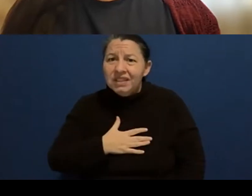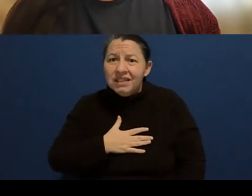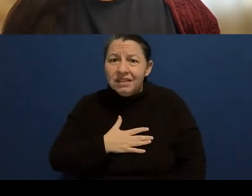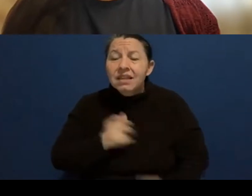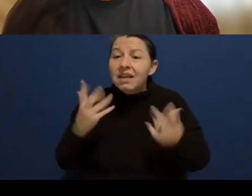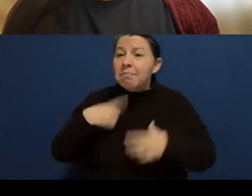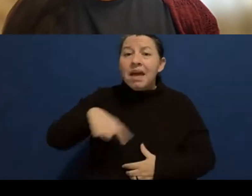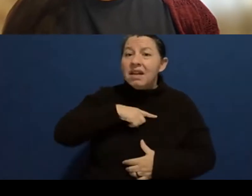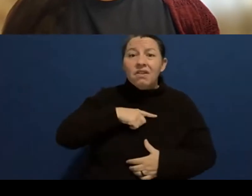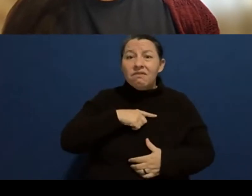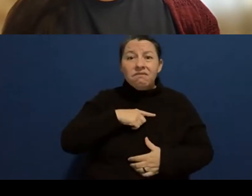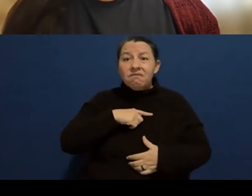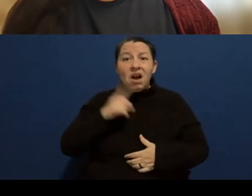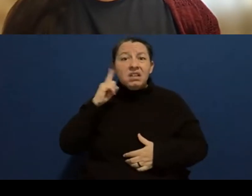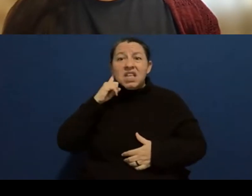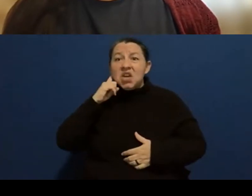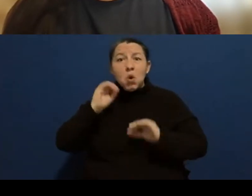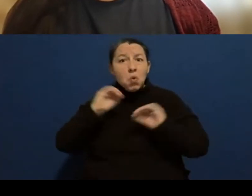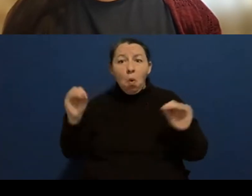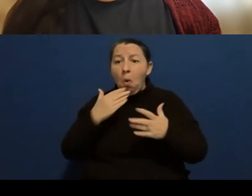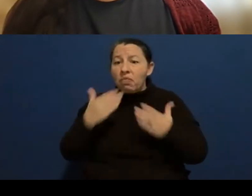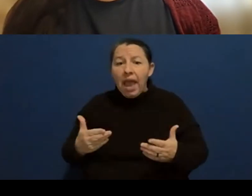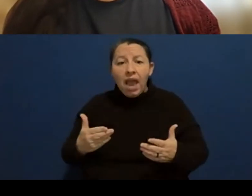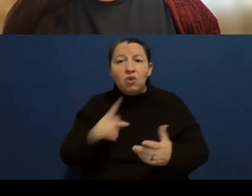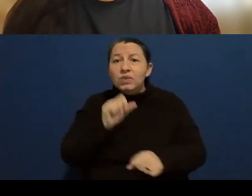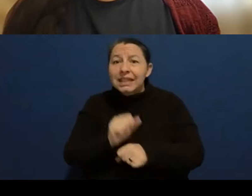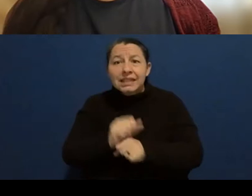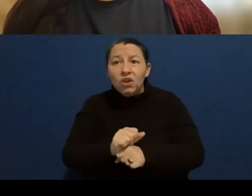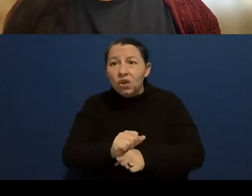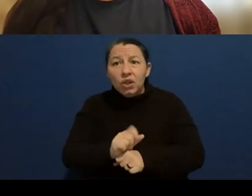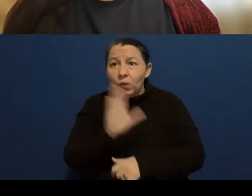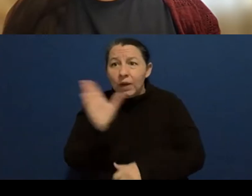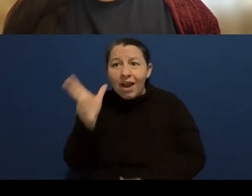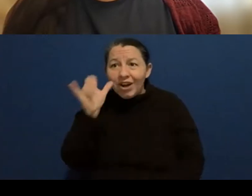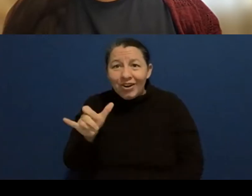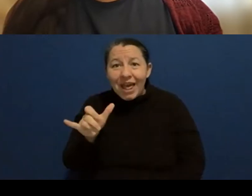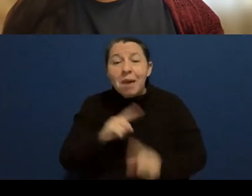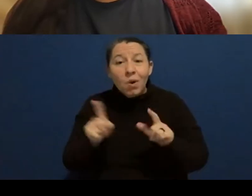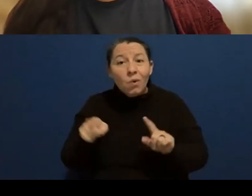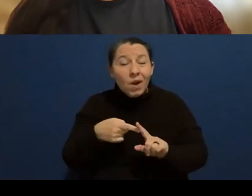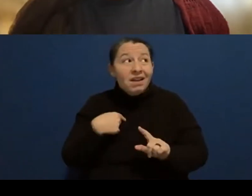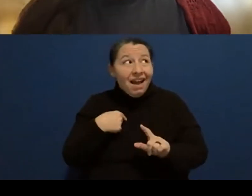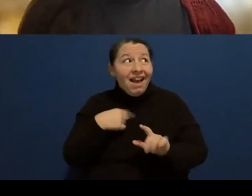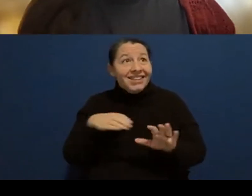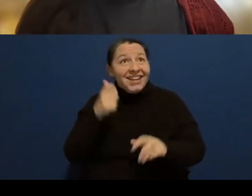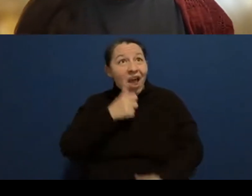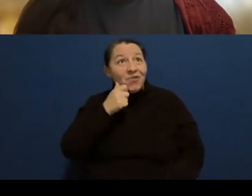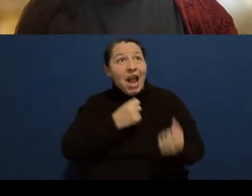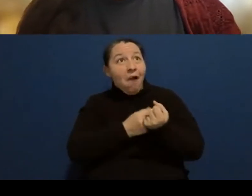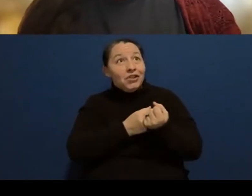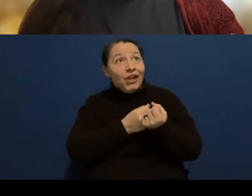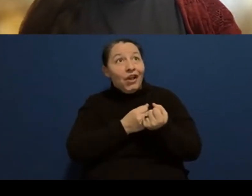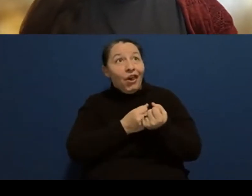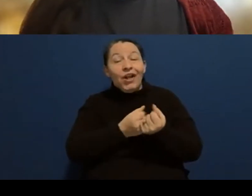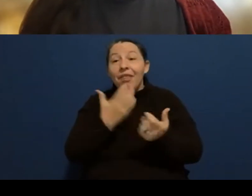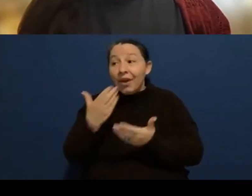hear anybody say thank you sincerely, but at least when I did everyday advocacy, it wasn't a lot of thank yous. That